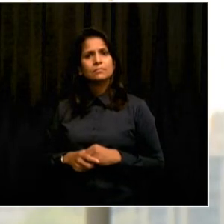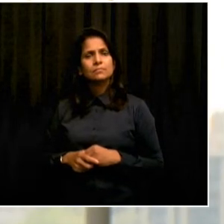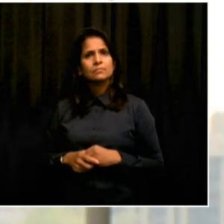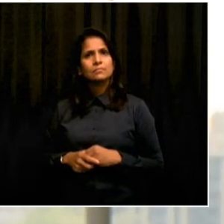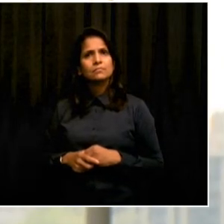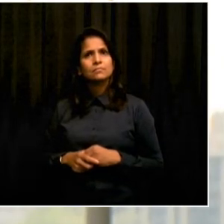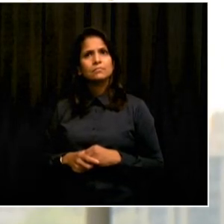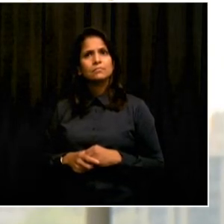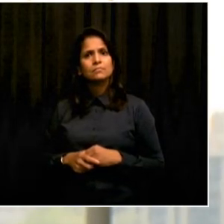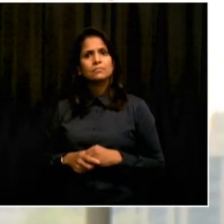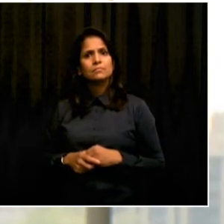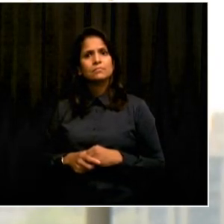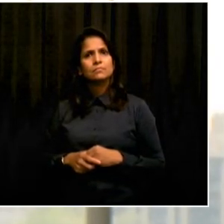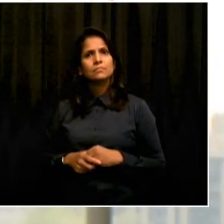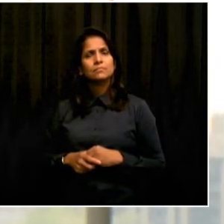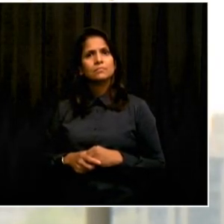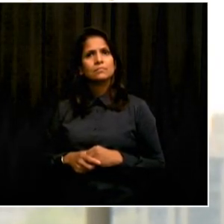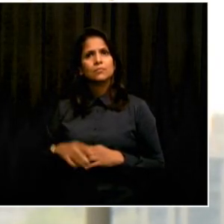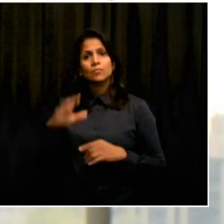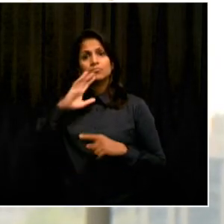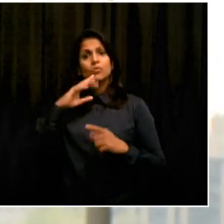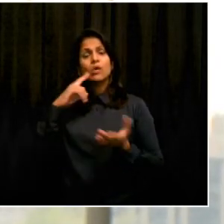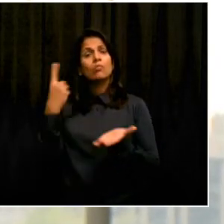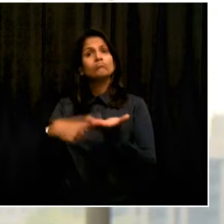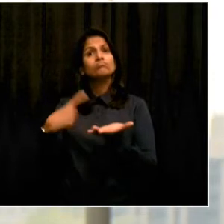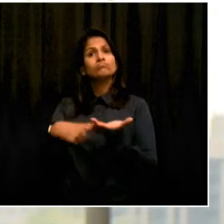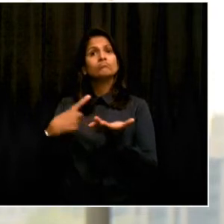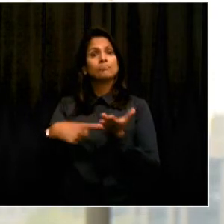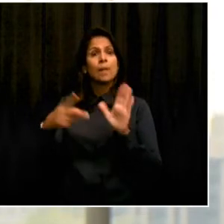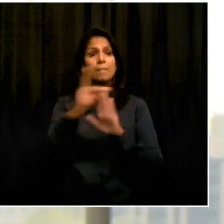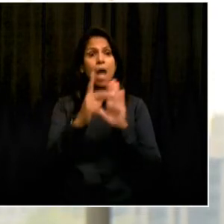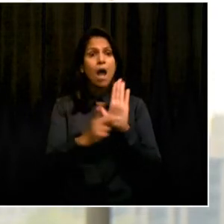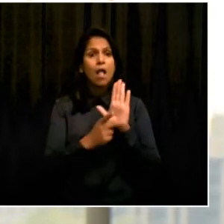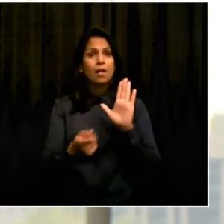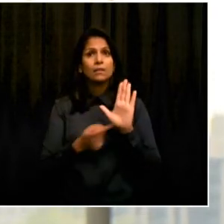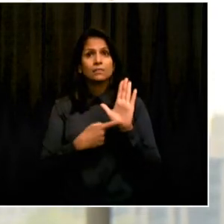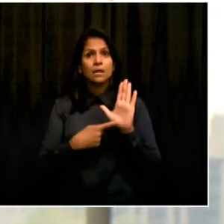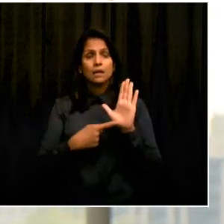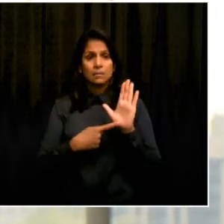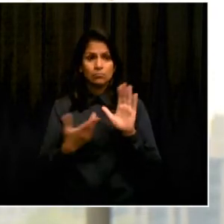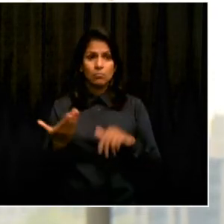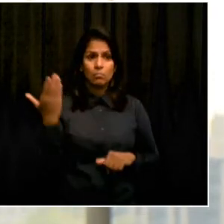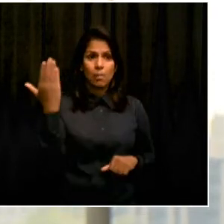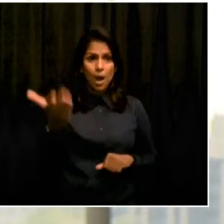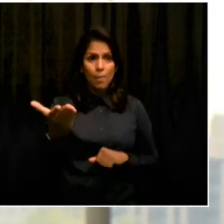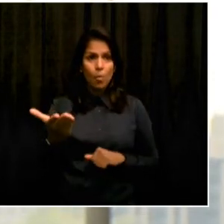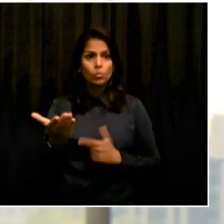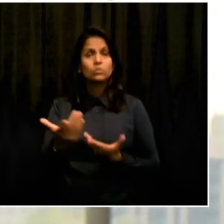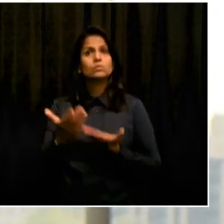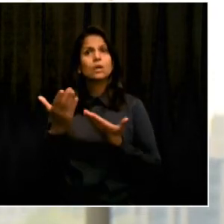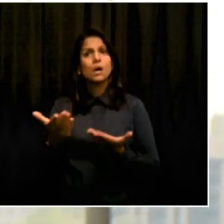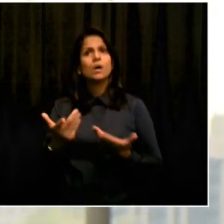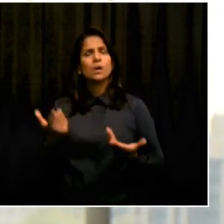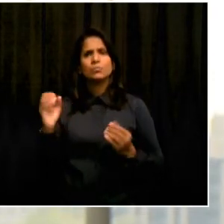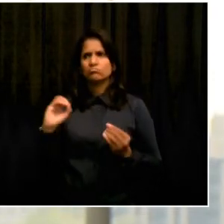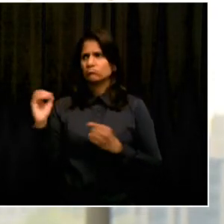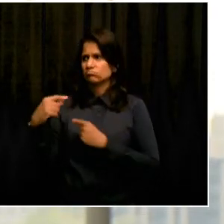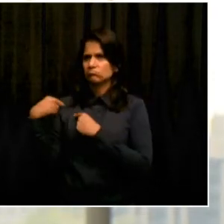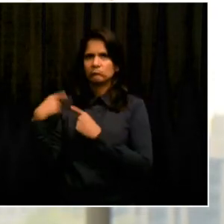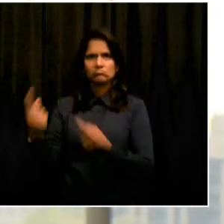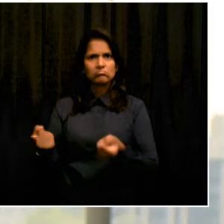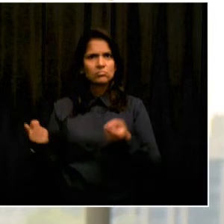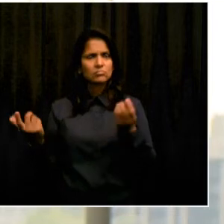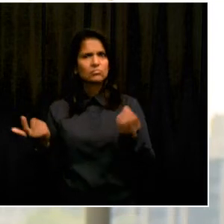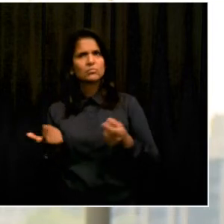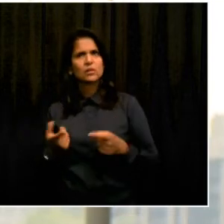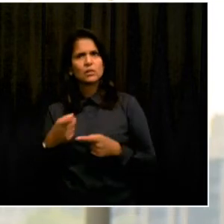policy proposals. It's now the end of September. We still don't have any details about a recovery plan. What have you been doing for the last 4 months?